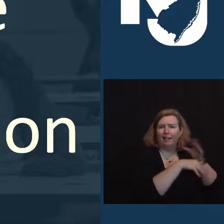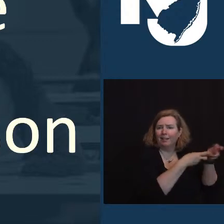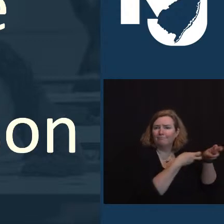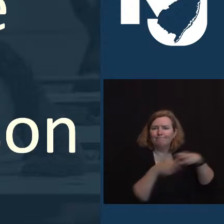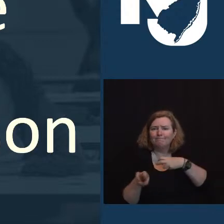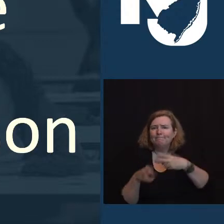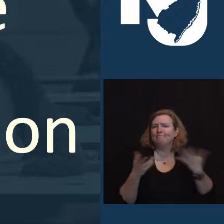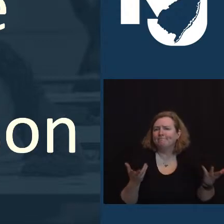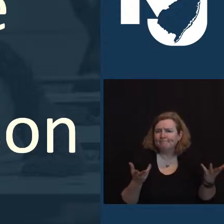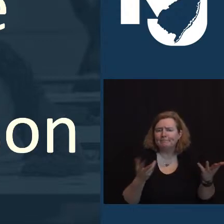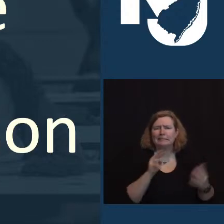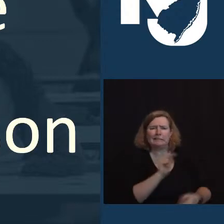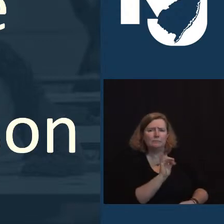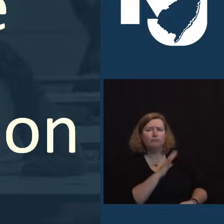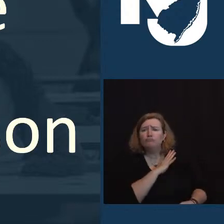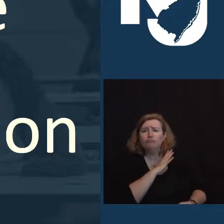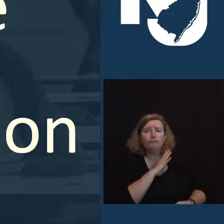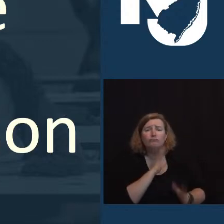cannot leave